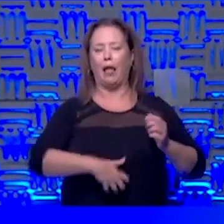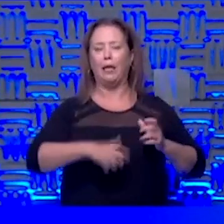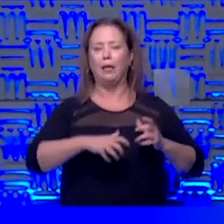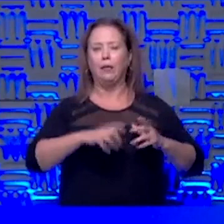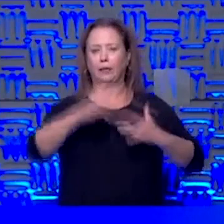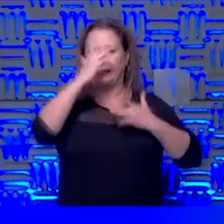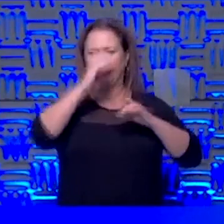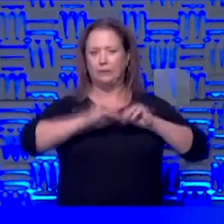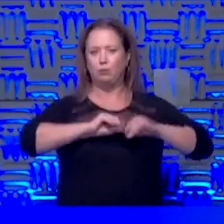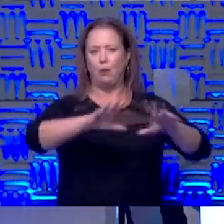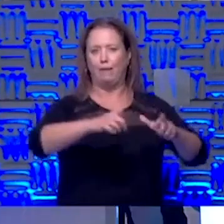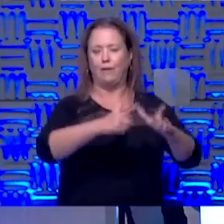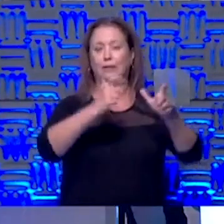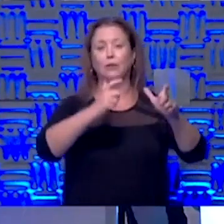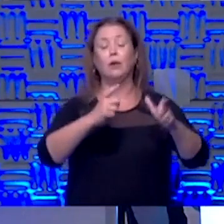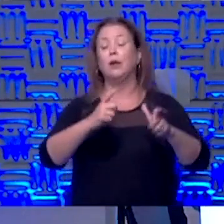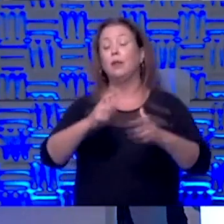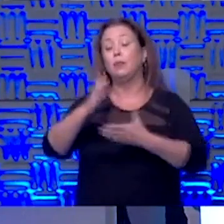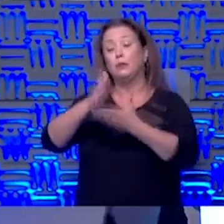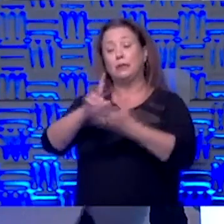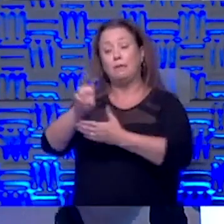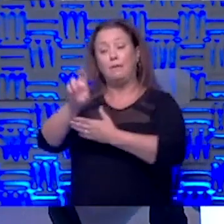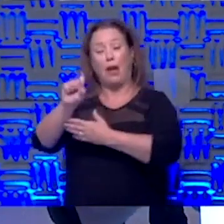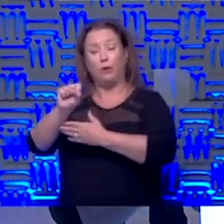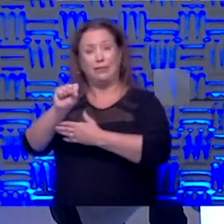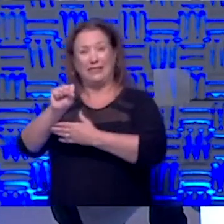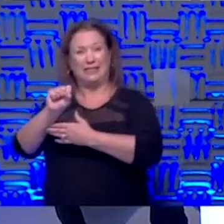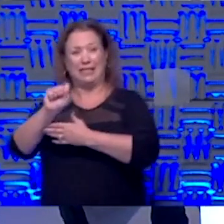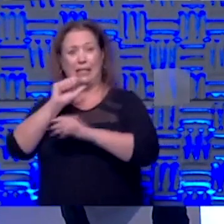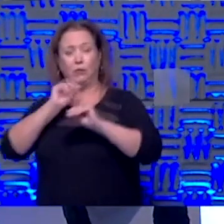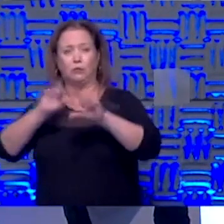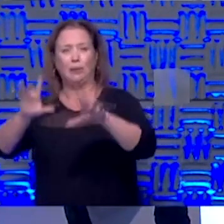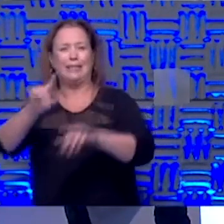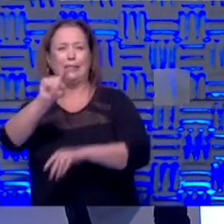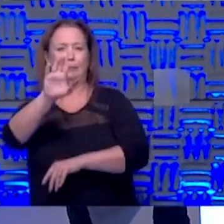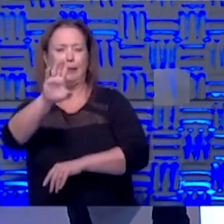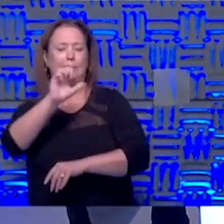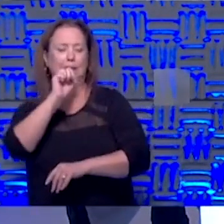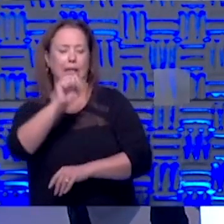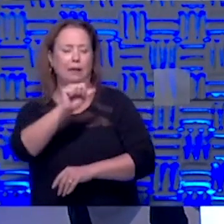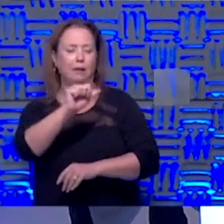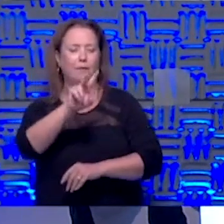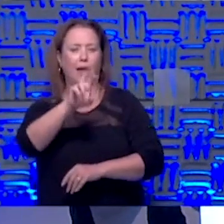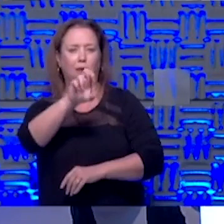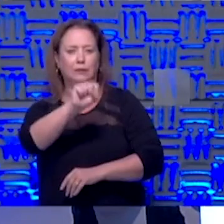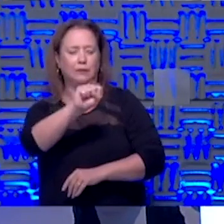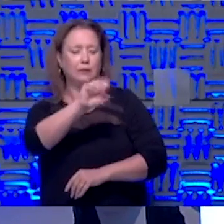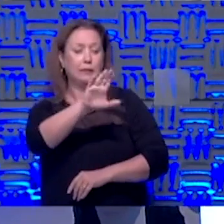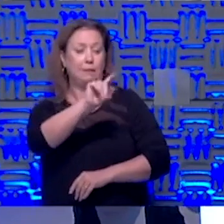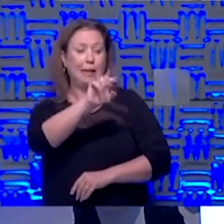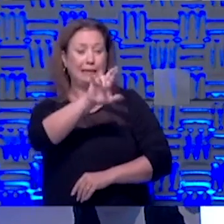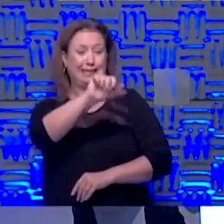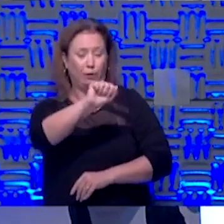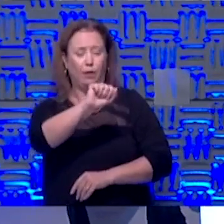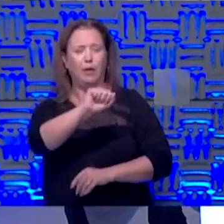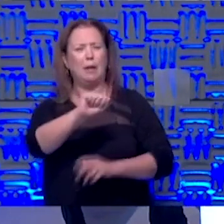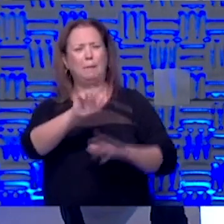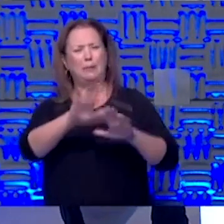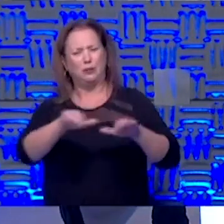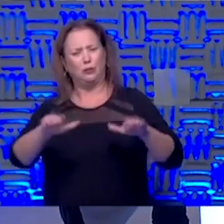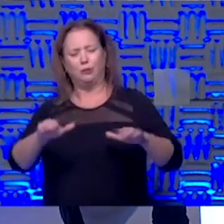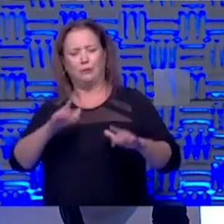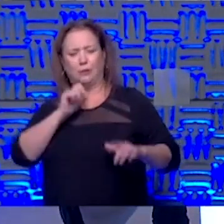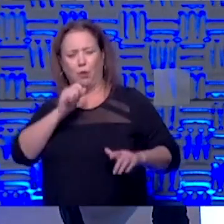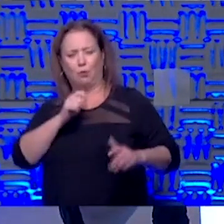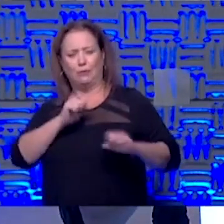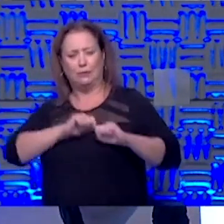But there are some viruses children don't spread, and tuberculosis, not a virus, bacteria, of course, Yeah. but the children don't seem to spread some things.